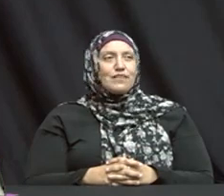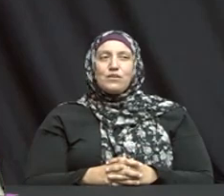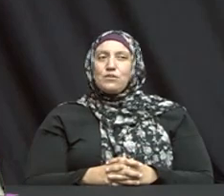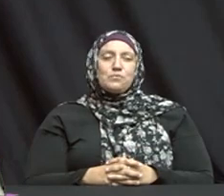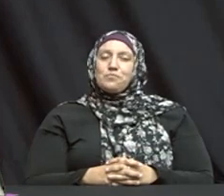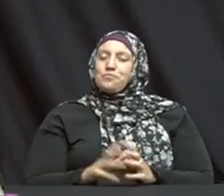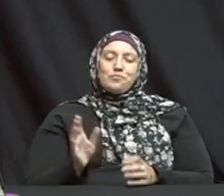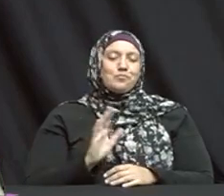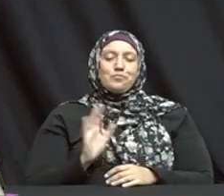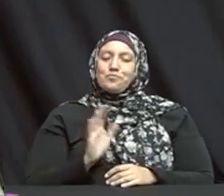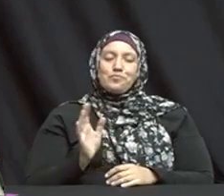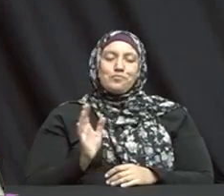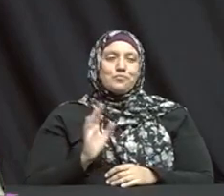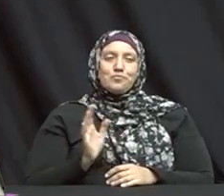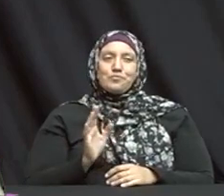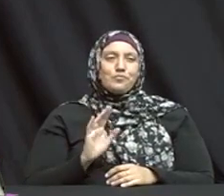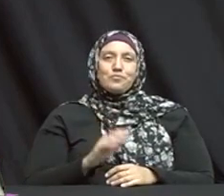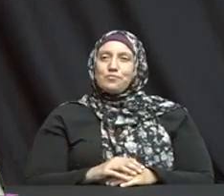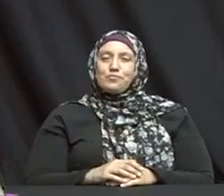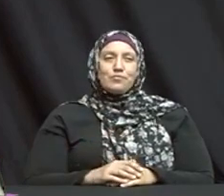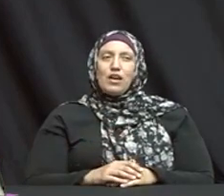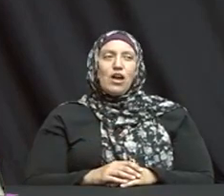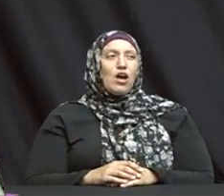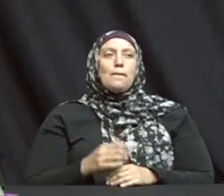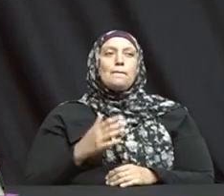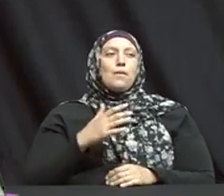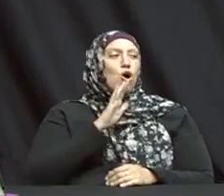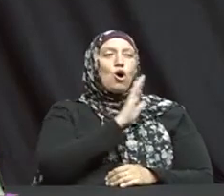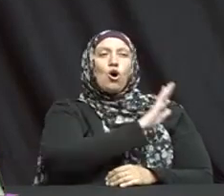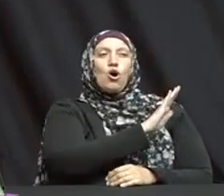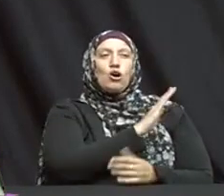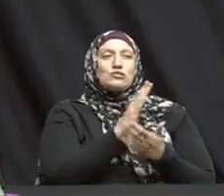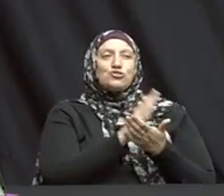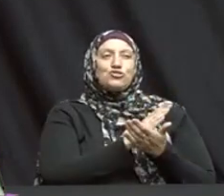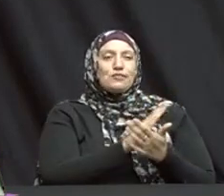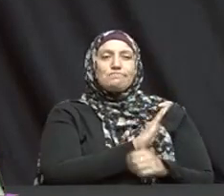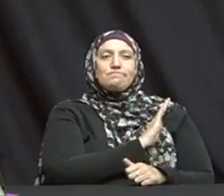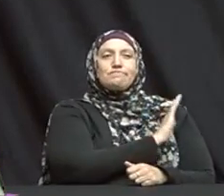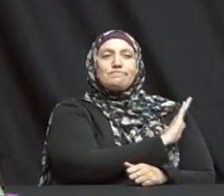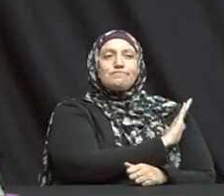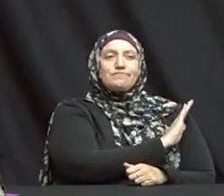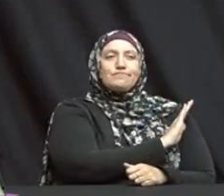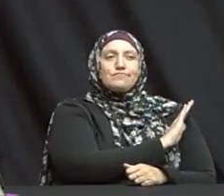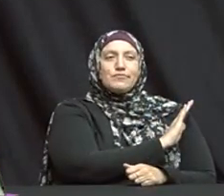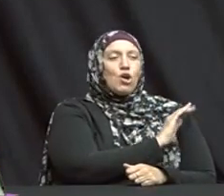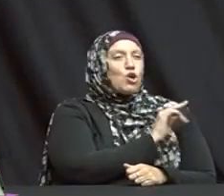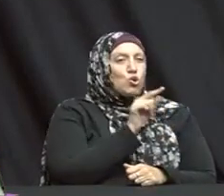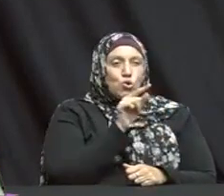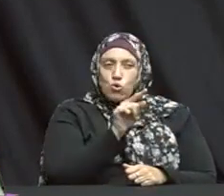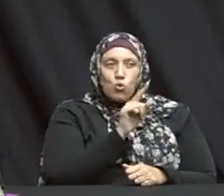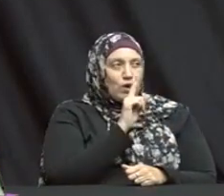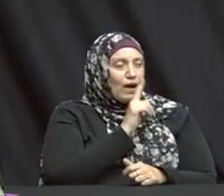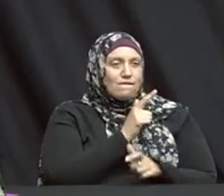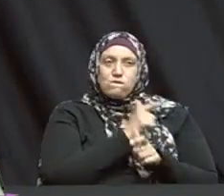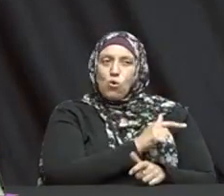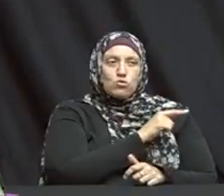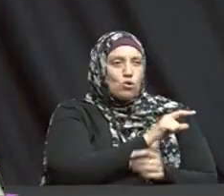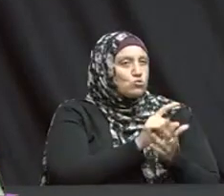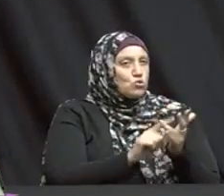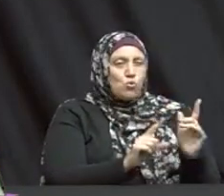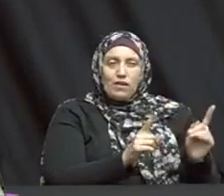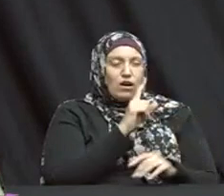No. I cannot deal with her share. Her share is left because she is not a minor, especially her share is up to her. Unless there was